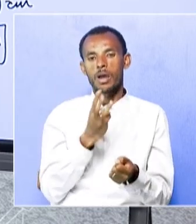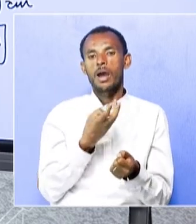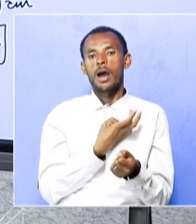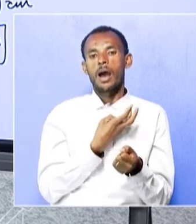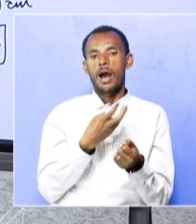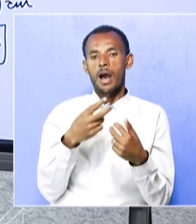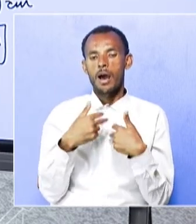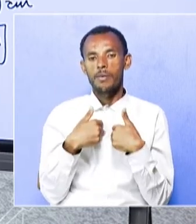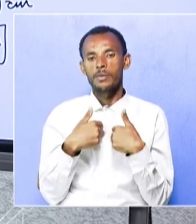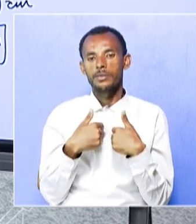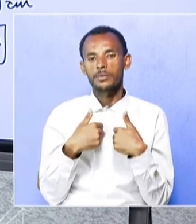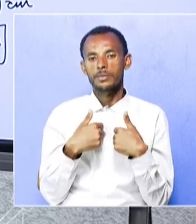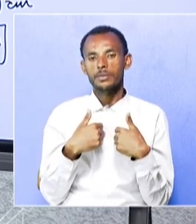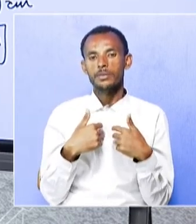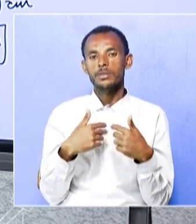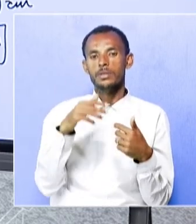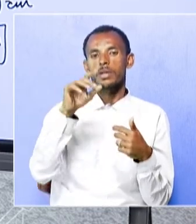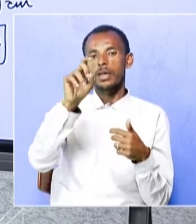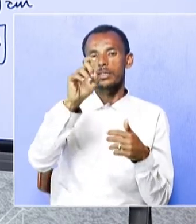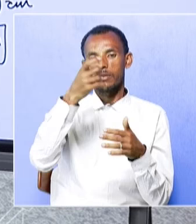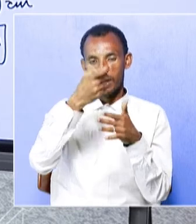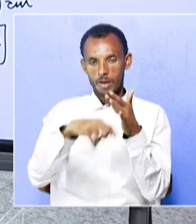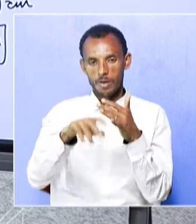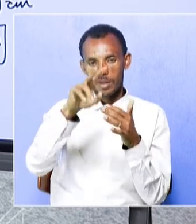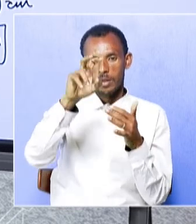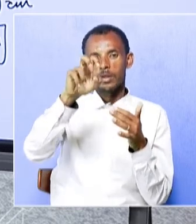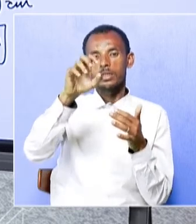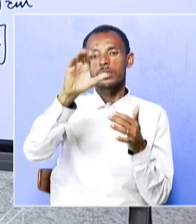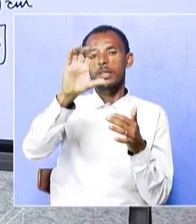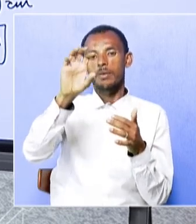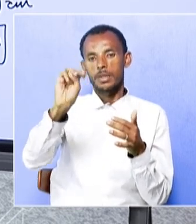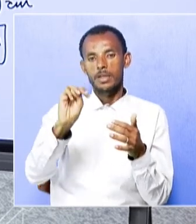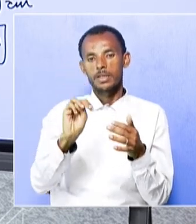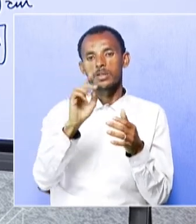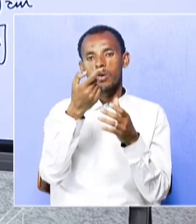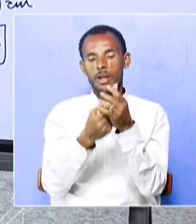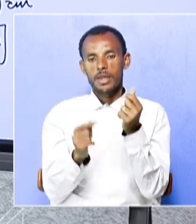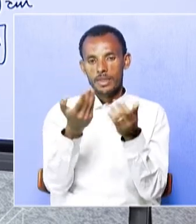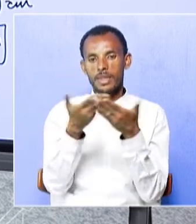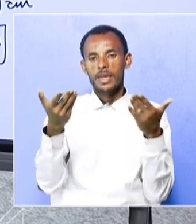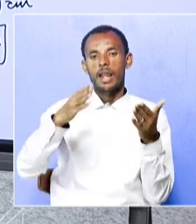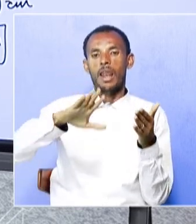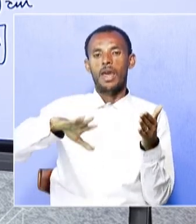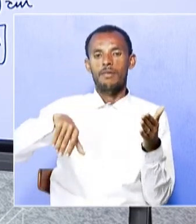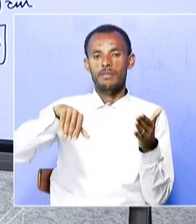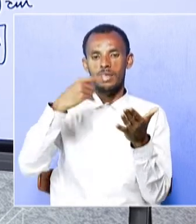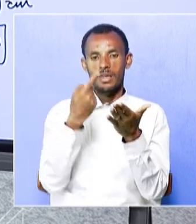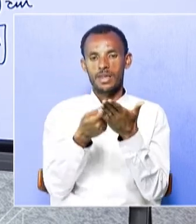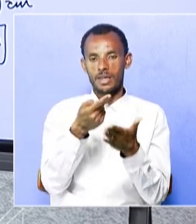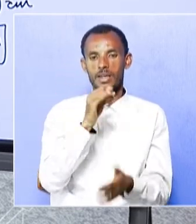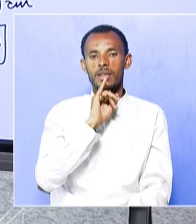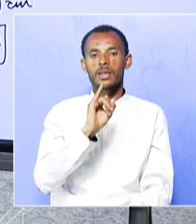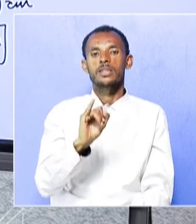said we have x value, which is 20 centimeter. The only thing that is left here